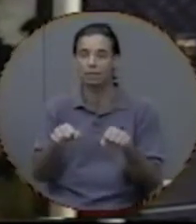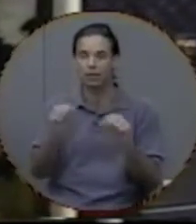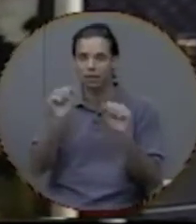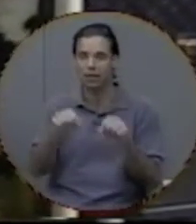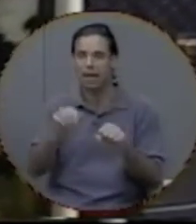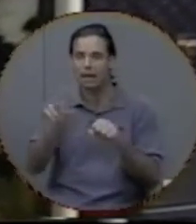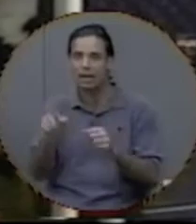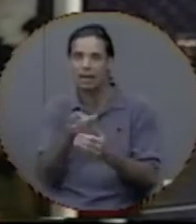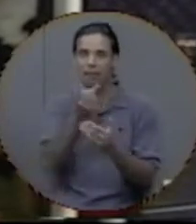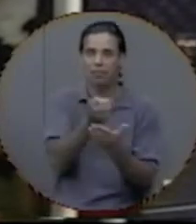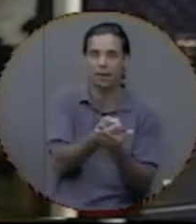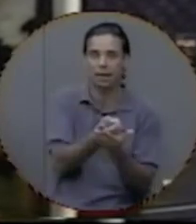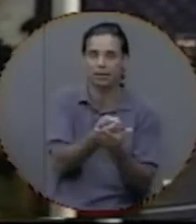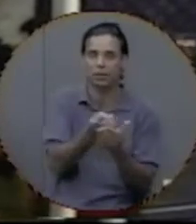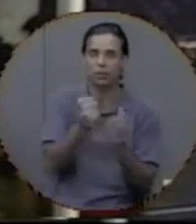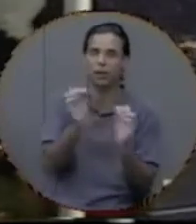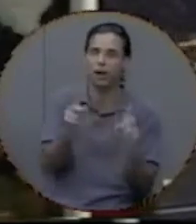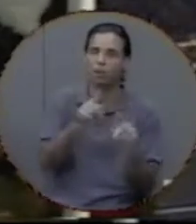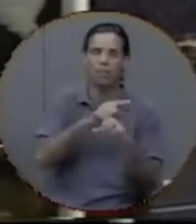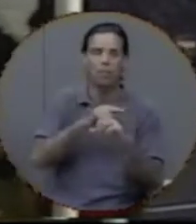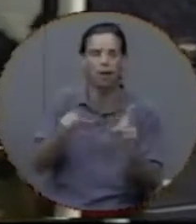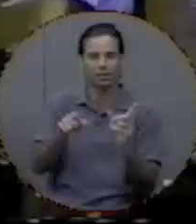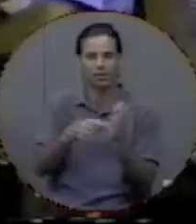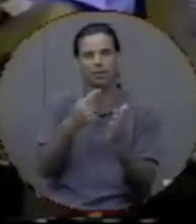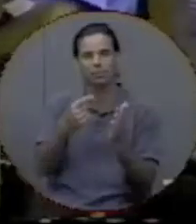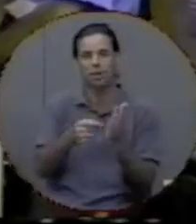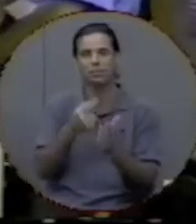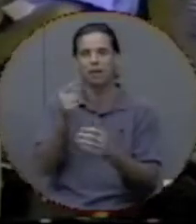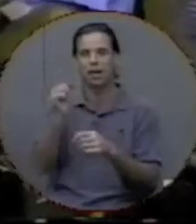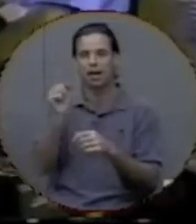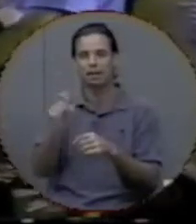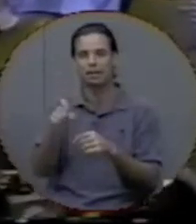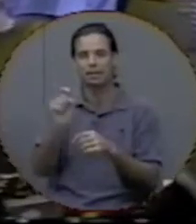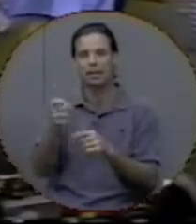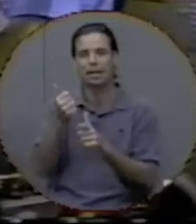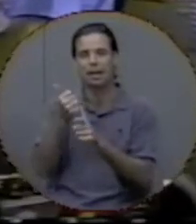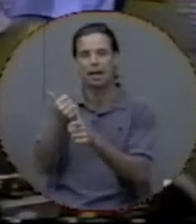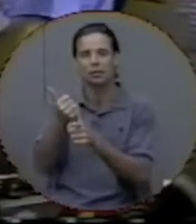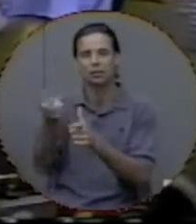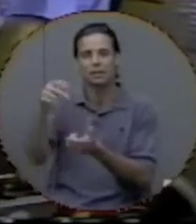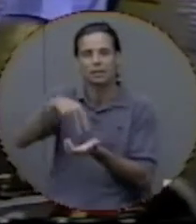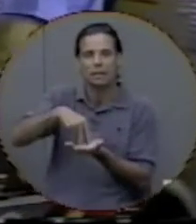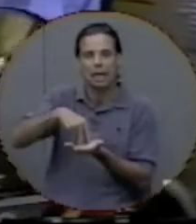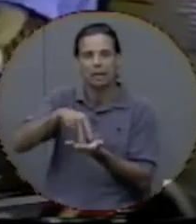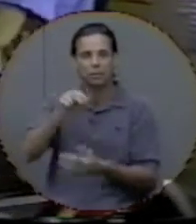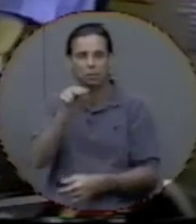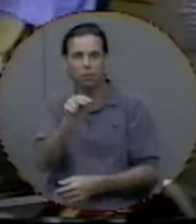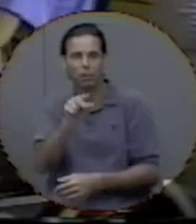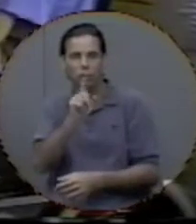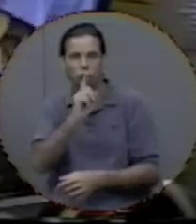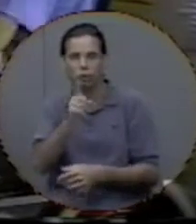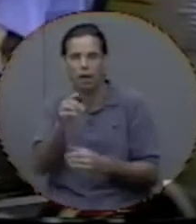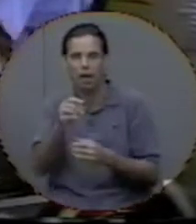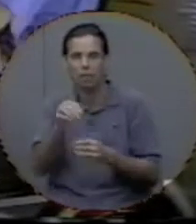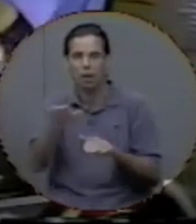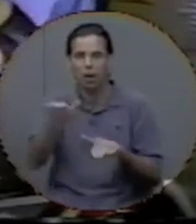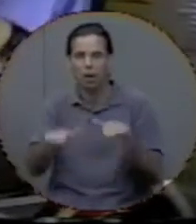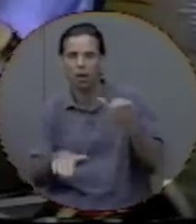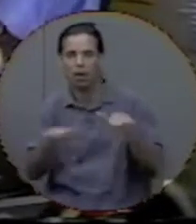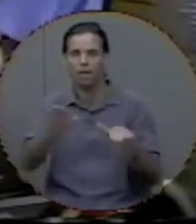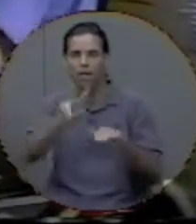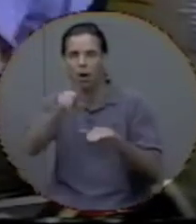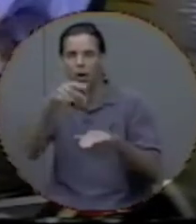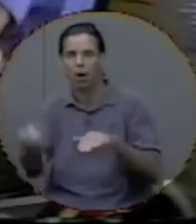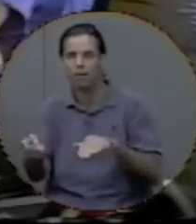get in bed pretty much, although I do at times need an aide to just stand by so that I don't lose my balance and I don't